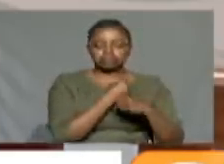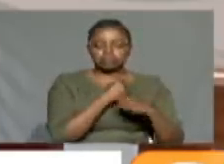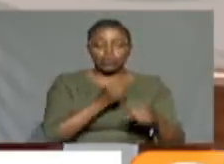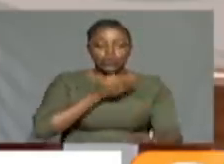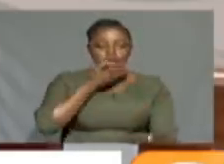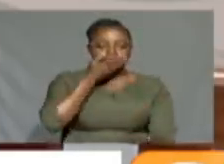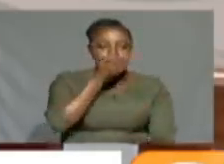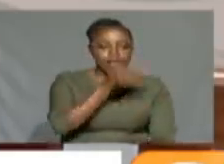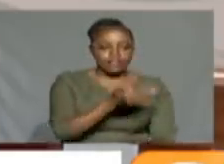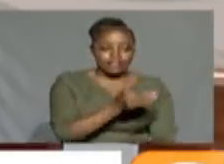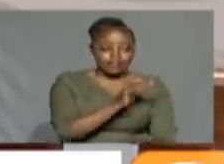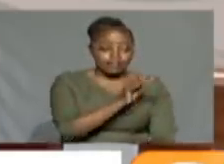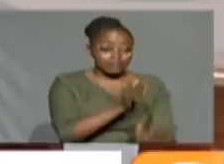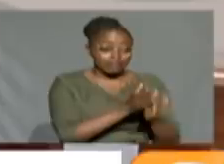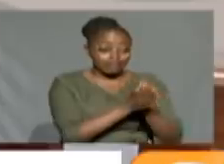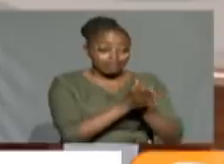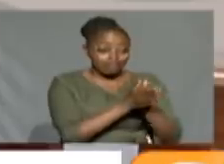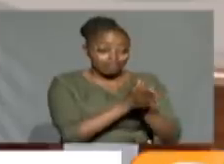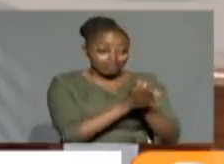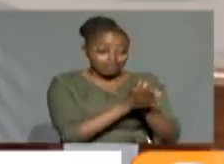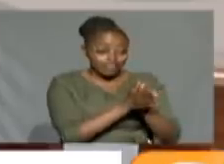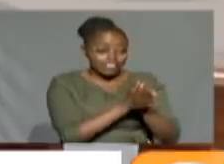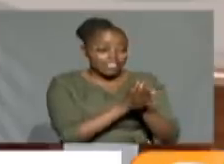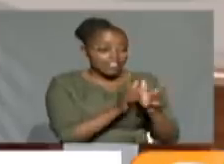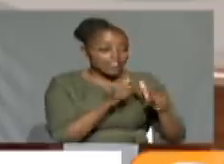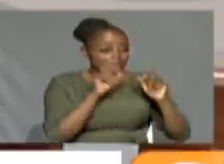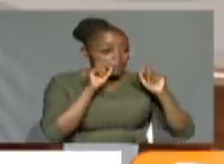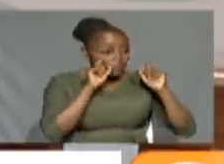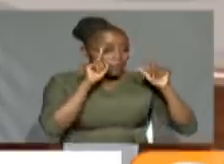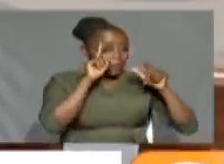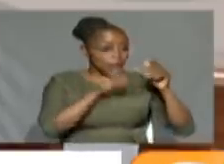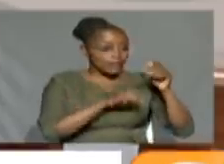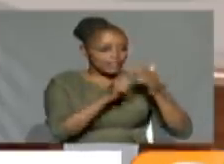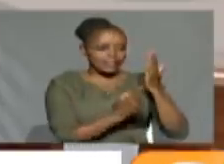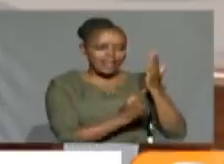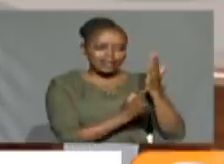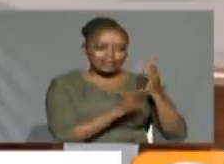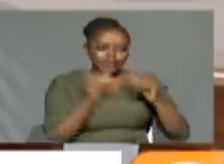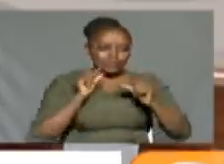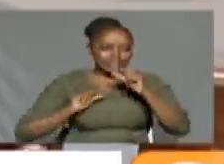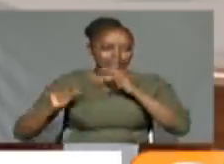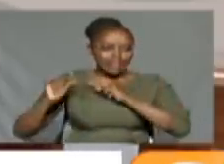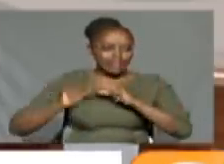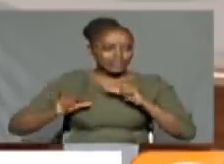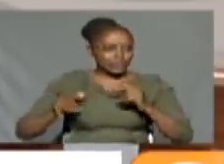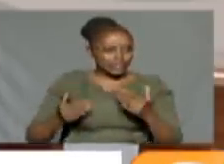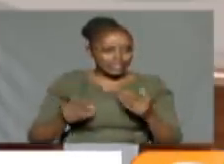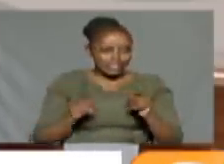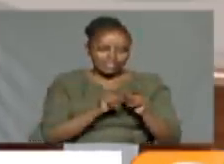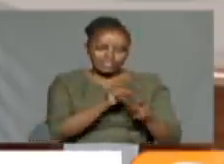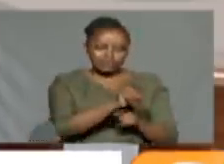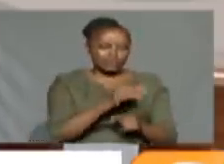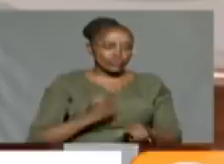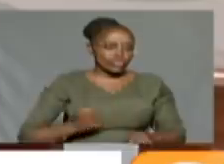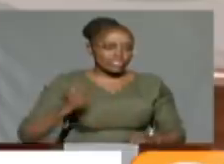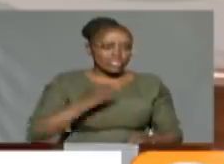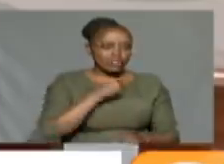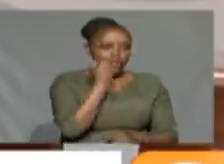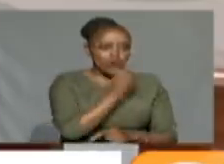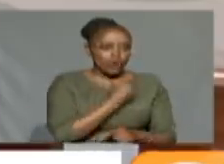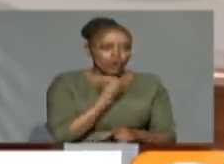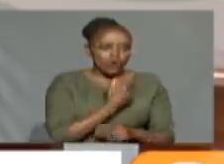respond to their aspirations and needs. And we realize this is a digital generation. They are not like you, Jeff, who is